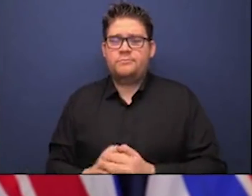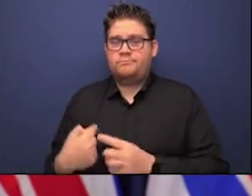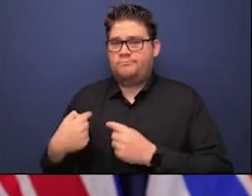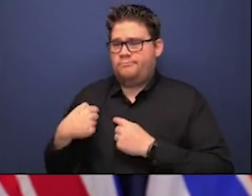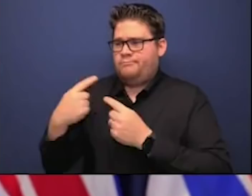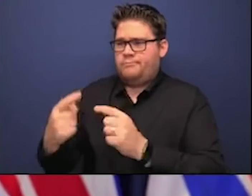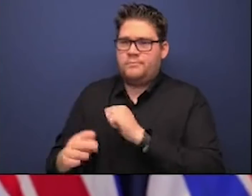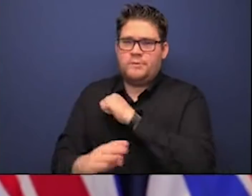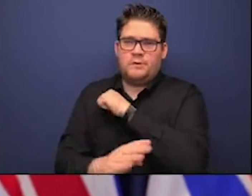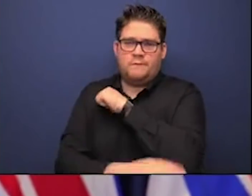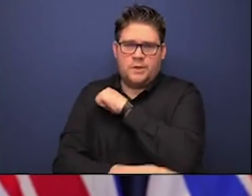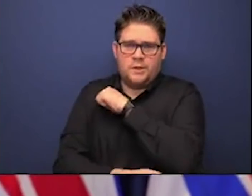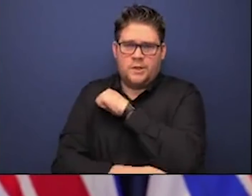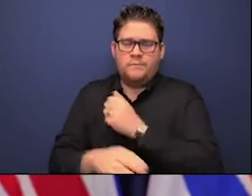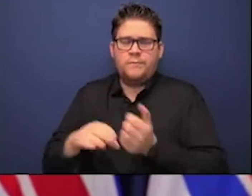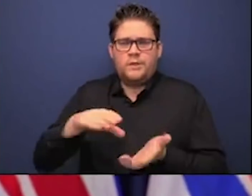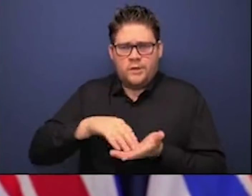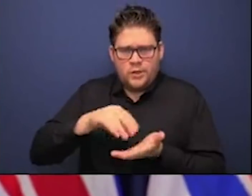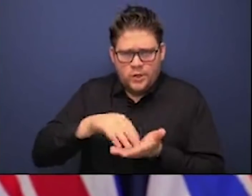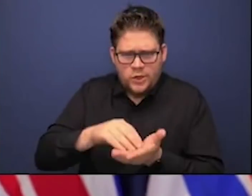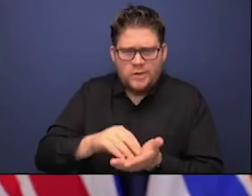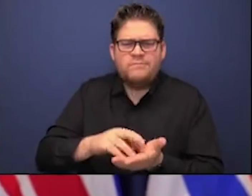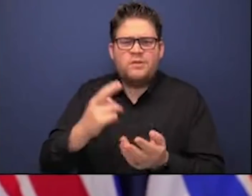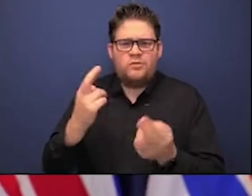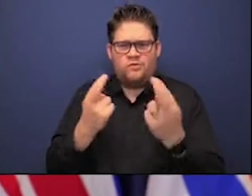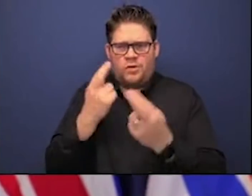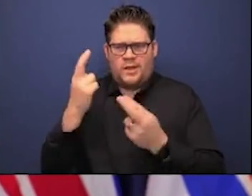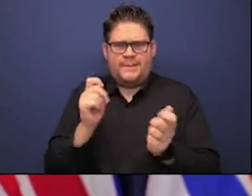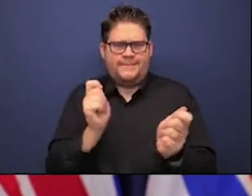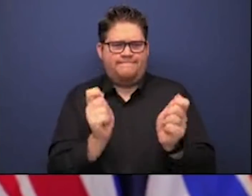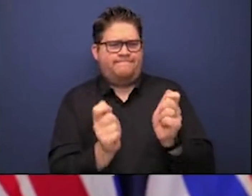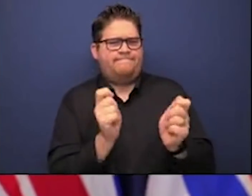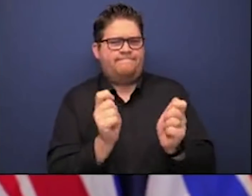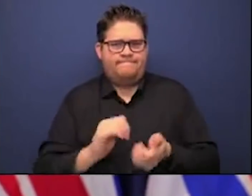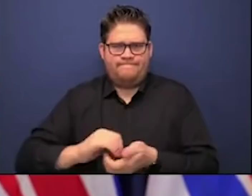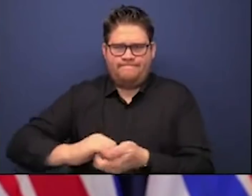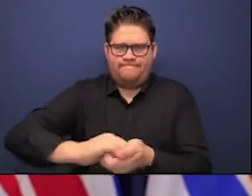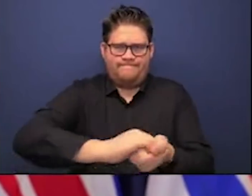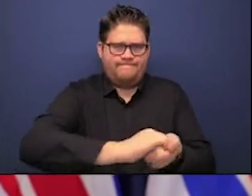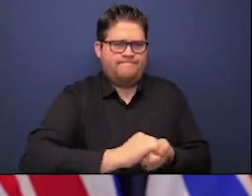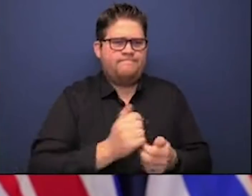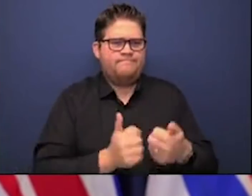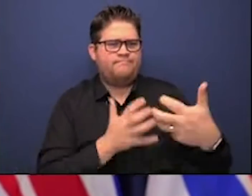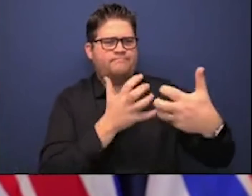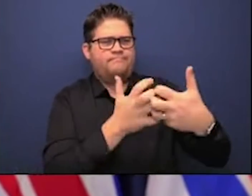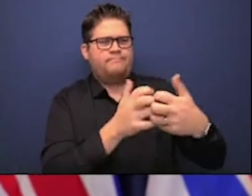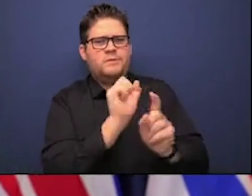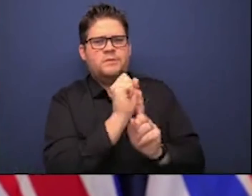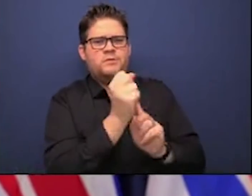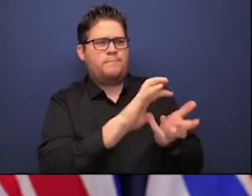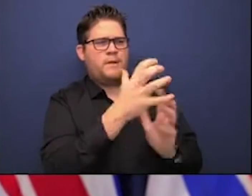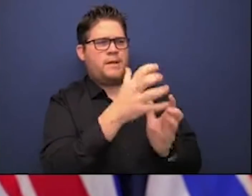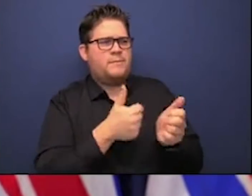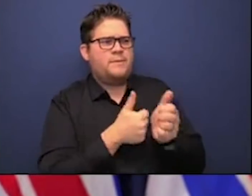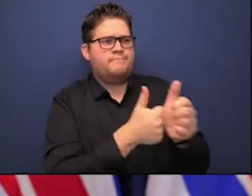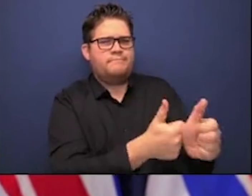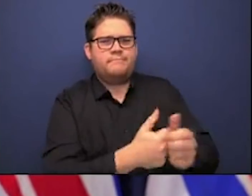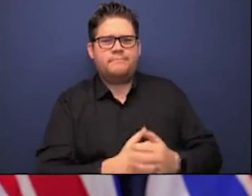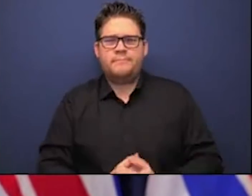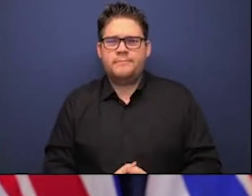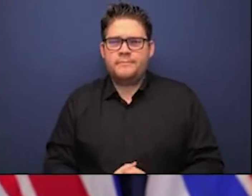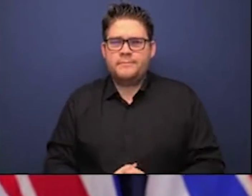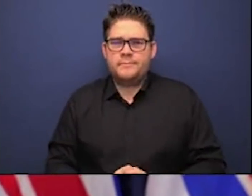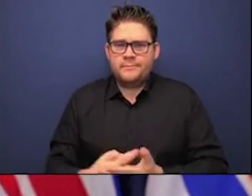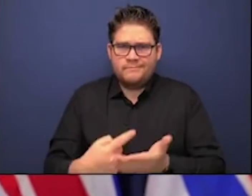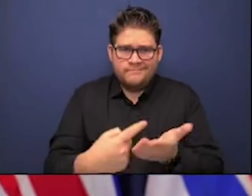we can adapt. And as a result of all of this work, we are strengthening and updating our K-12 health and safety measures.